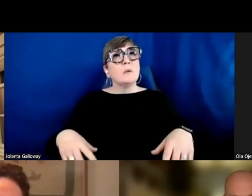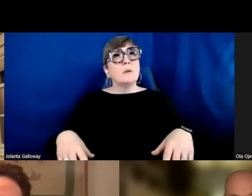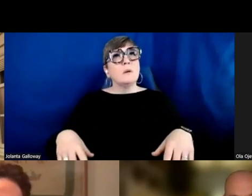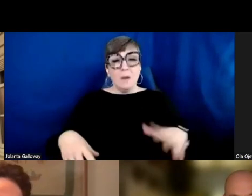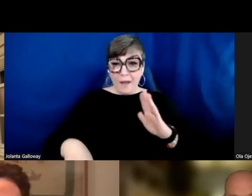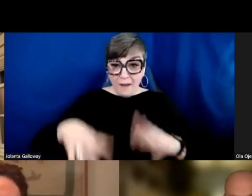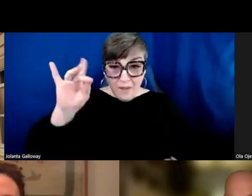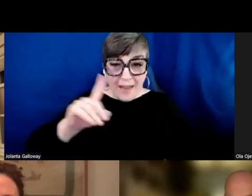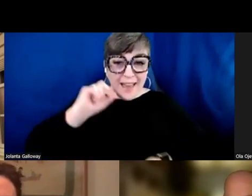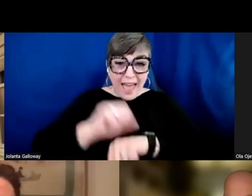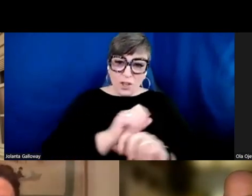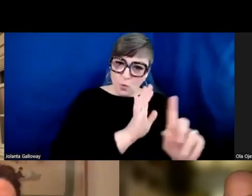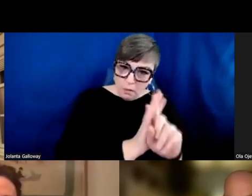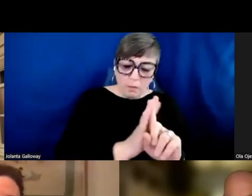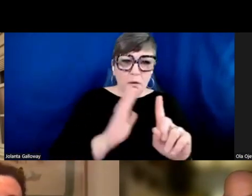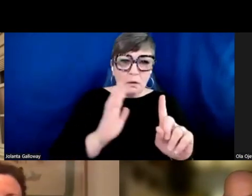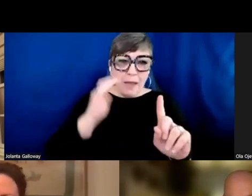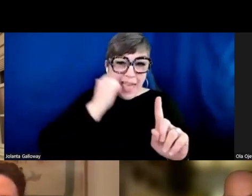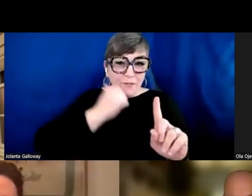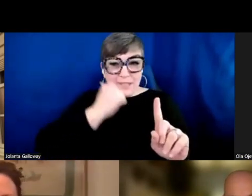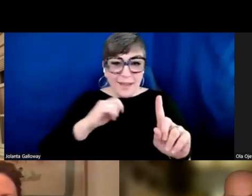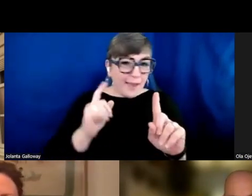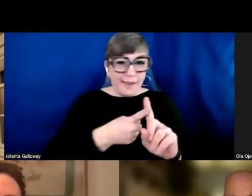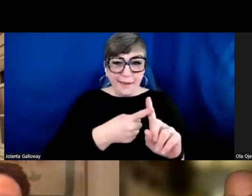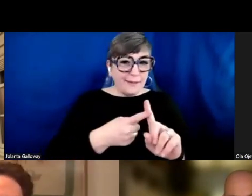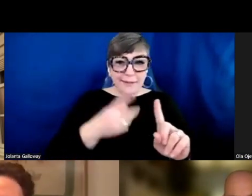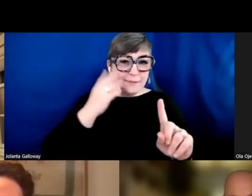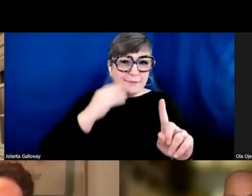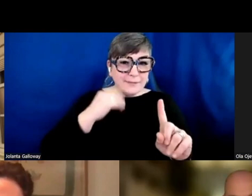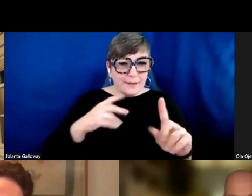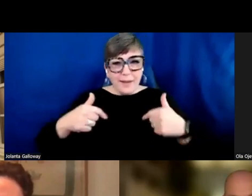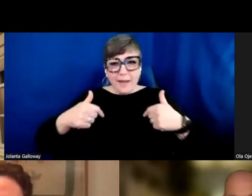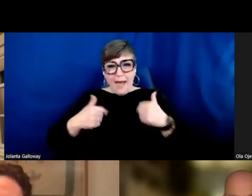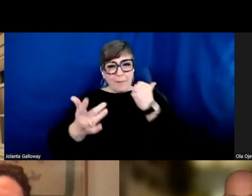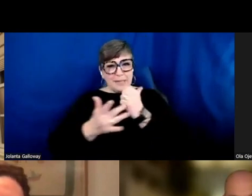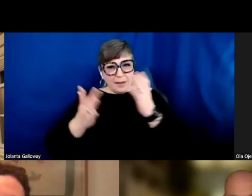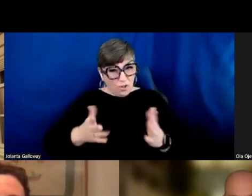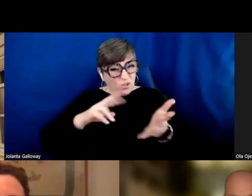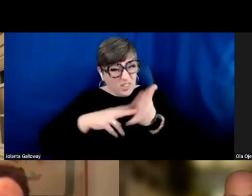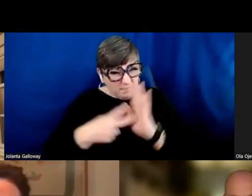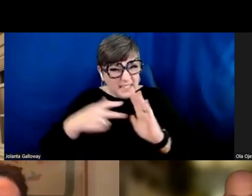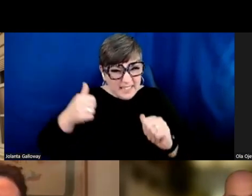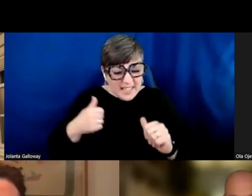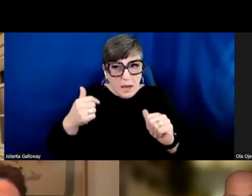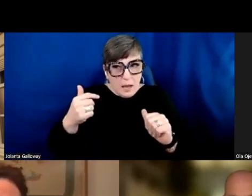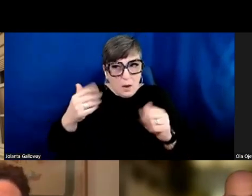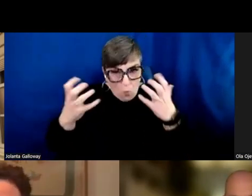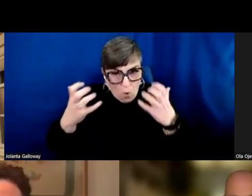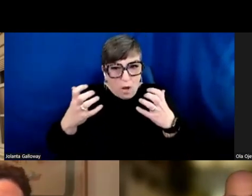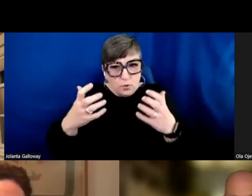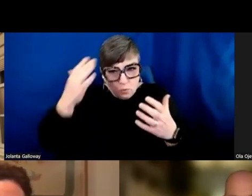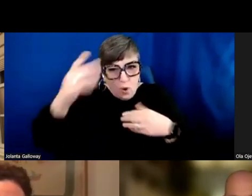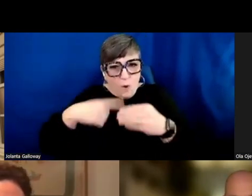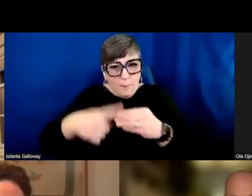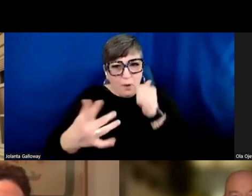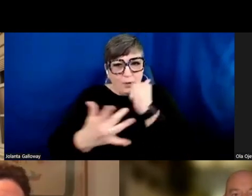accounts of everyday people. I'm a historian of technology, so everyday users of a technology. In those cases, I've often had to make my own